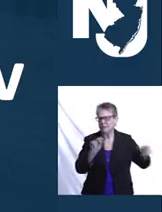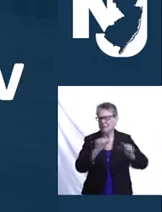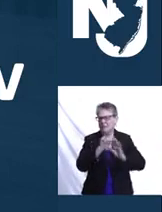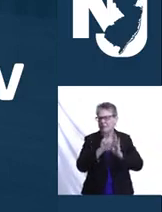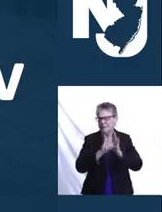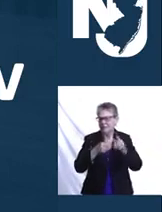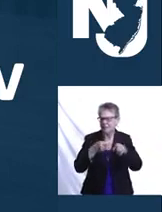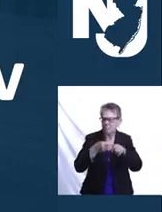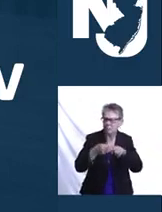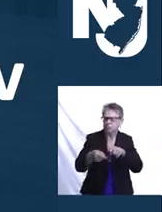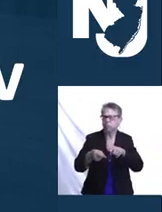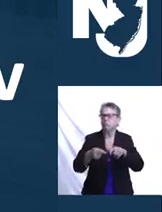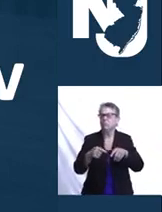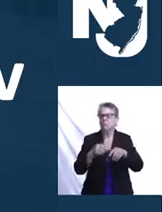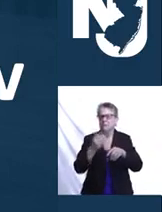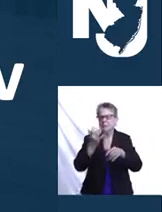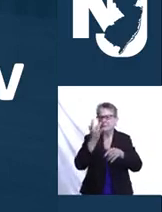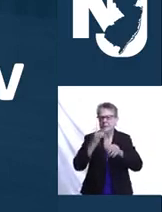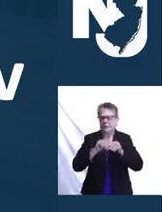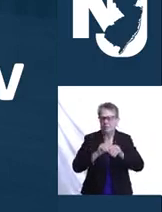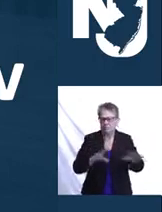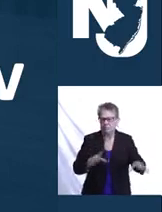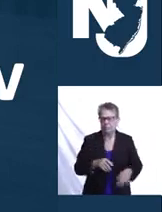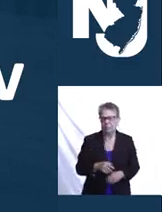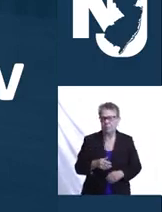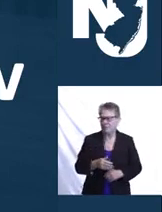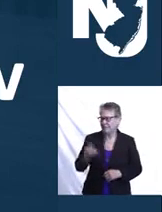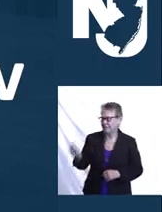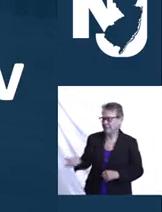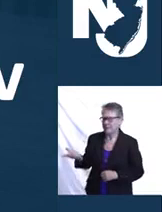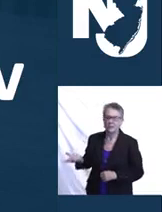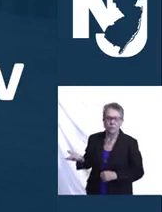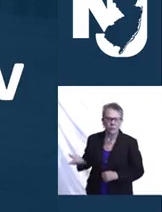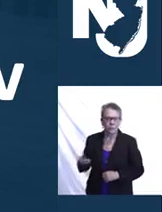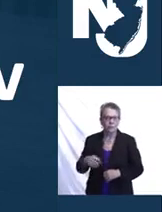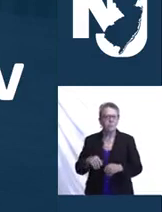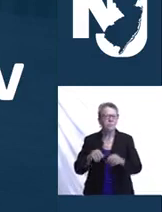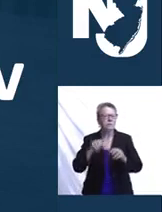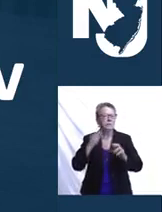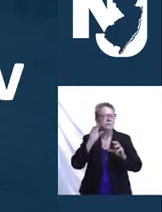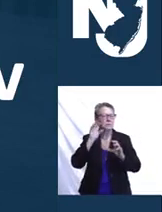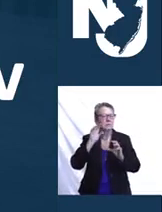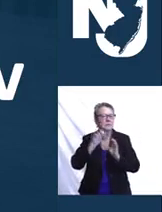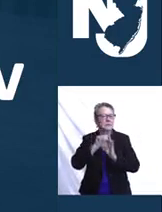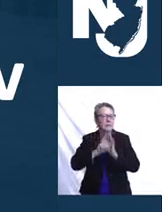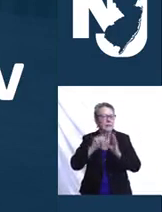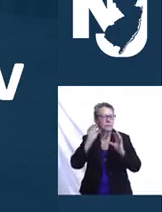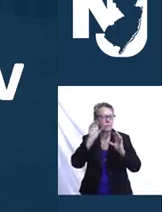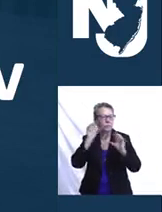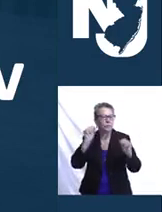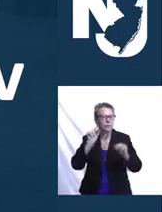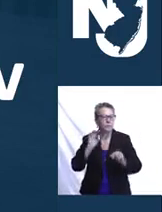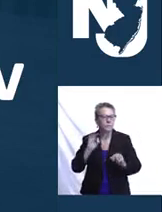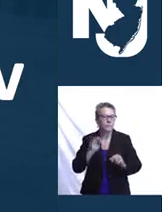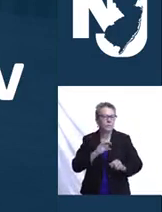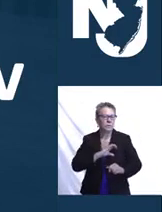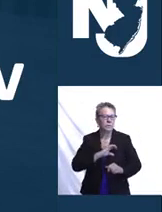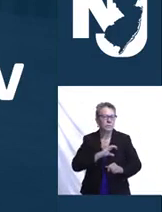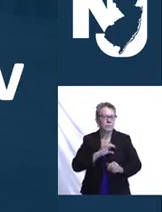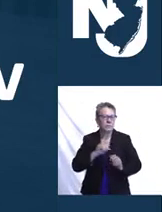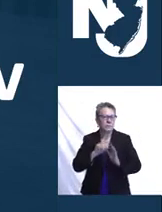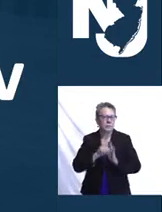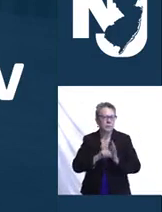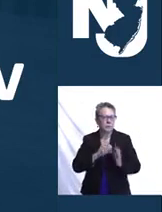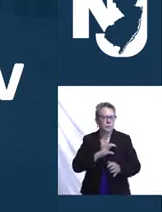left, likewise, someone who needs no introduction, the Superintendent of the State Police, Colonel Pat Callahan. We have Chief Counsel Paramel